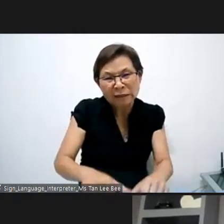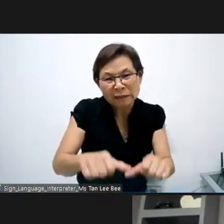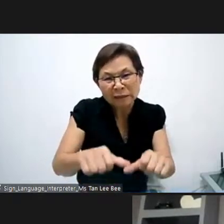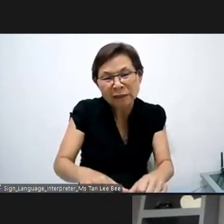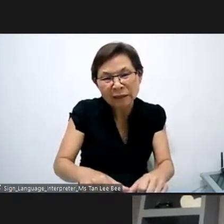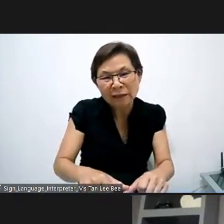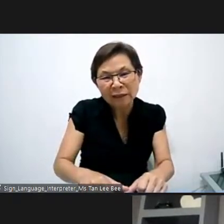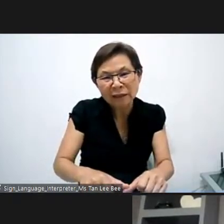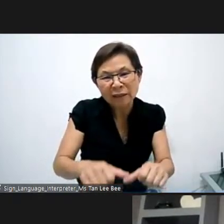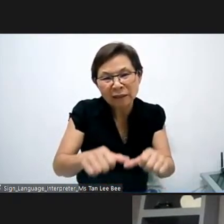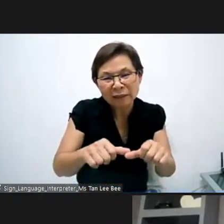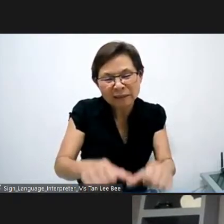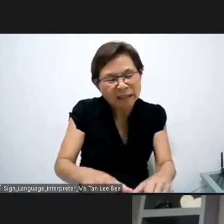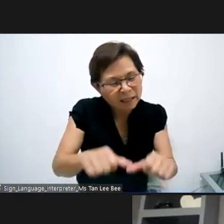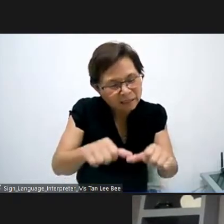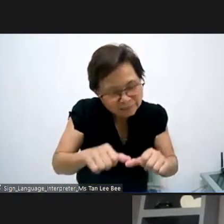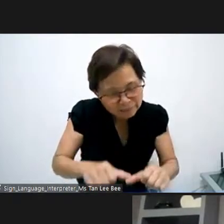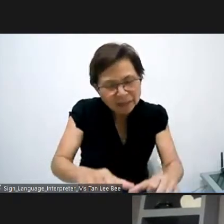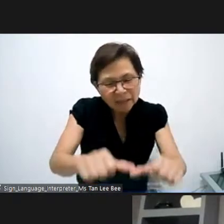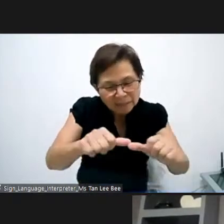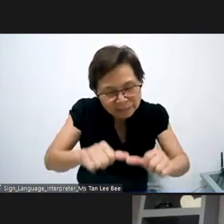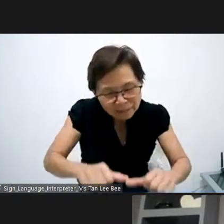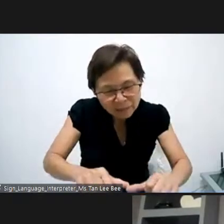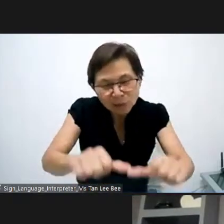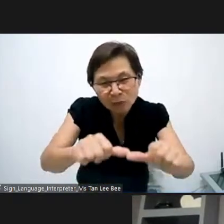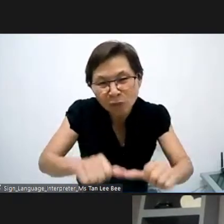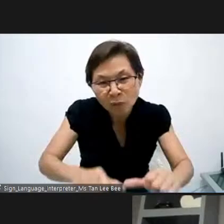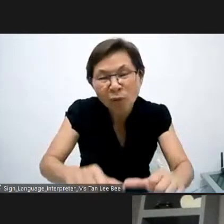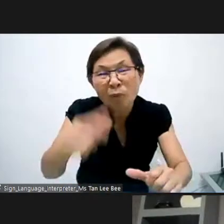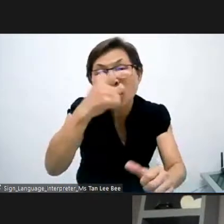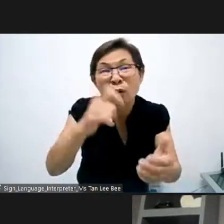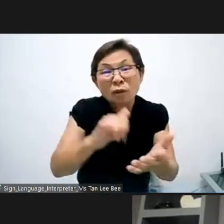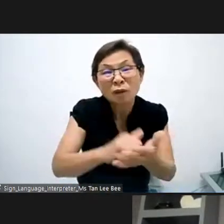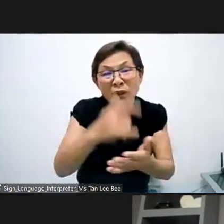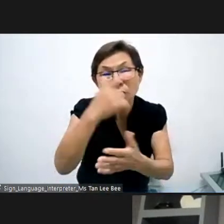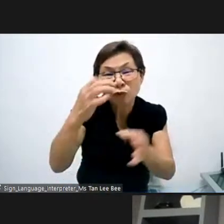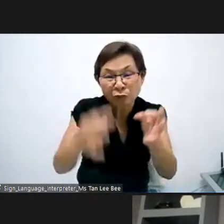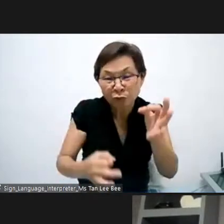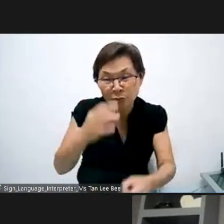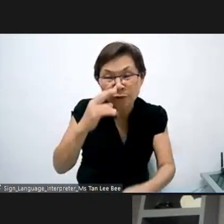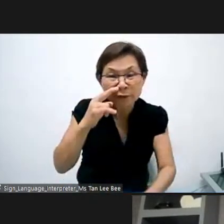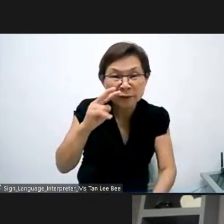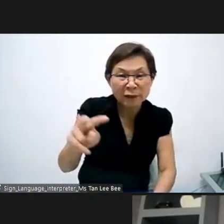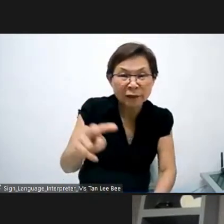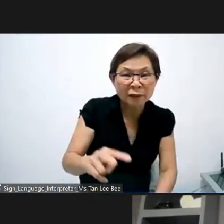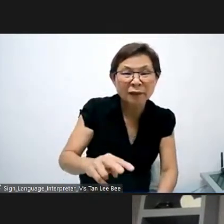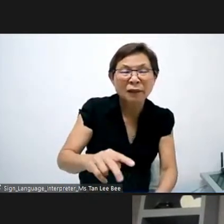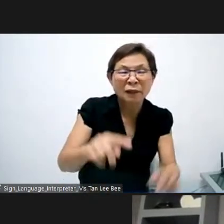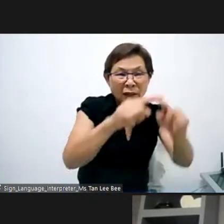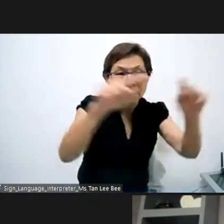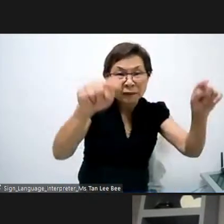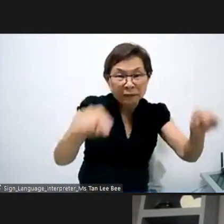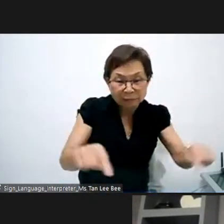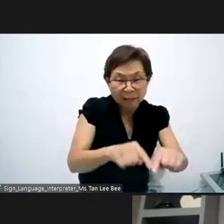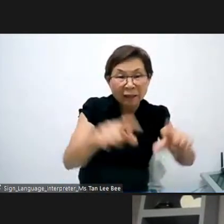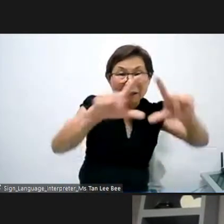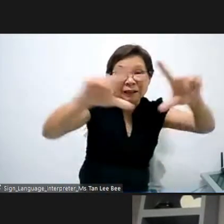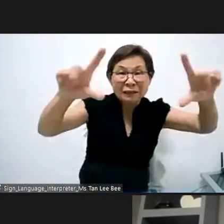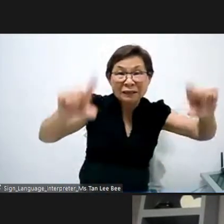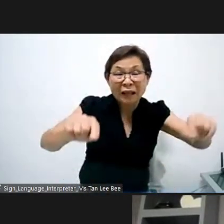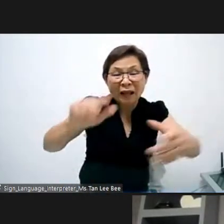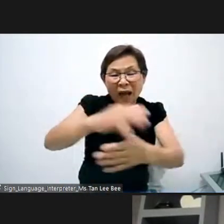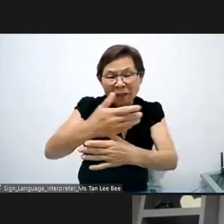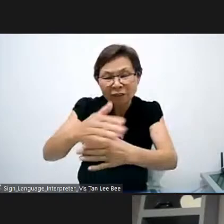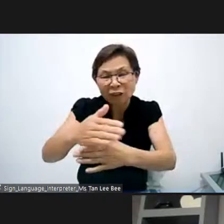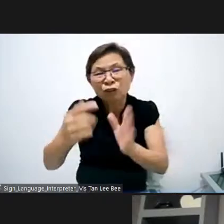stay motivated. Because again, if you will see the previous slide that I've shared, the